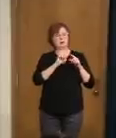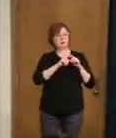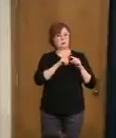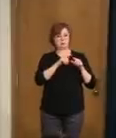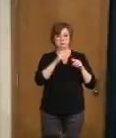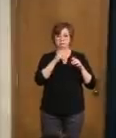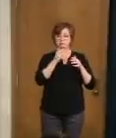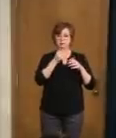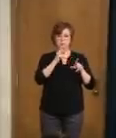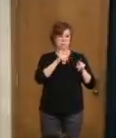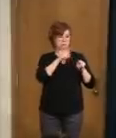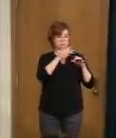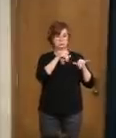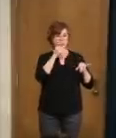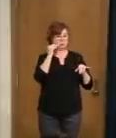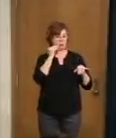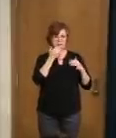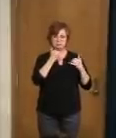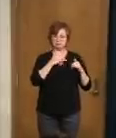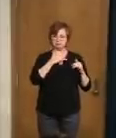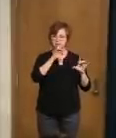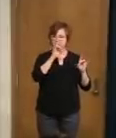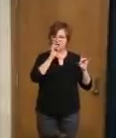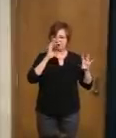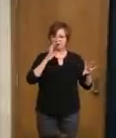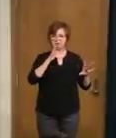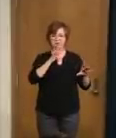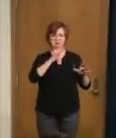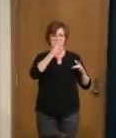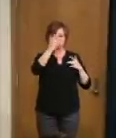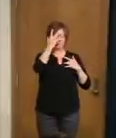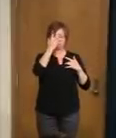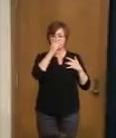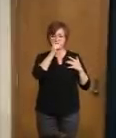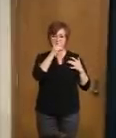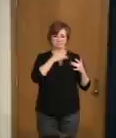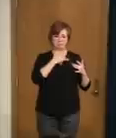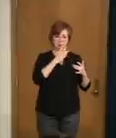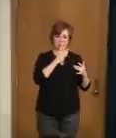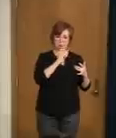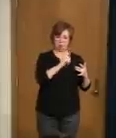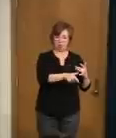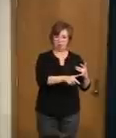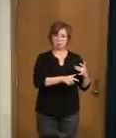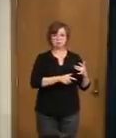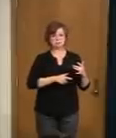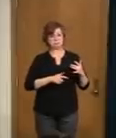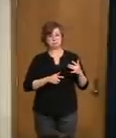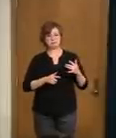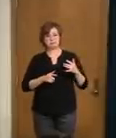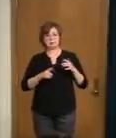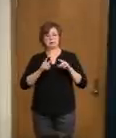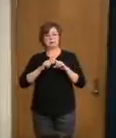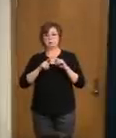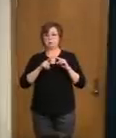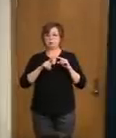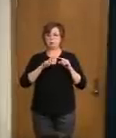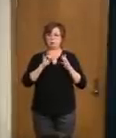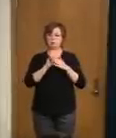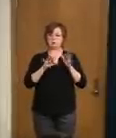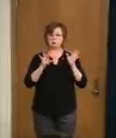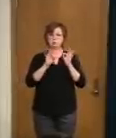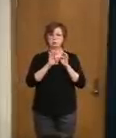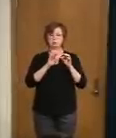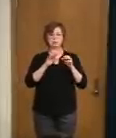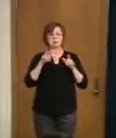case numbers compared to Canada, our mortality rate has been lower, but again, the last 2 months we